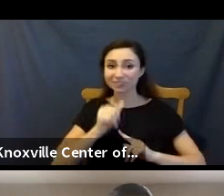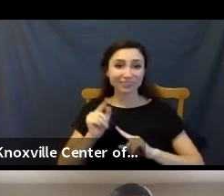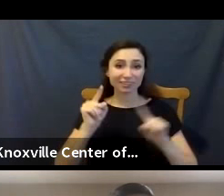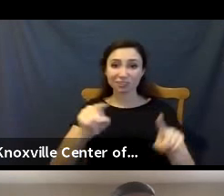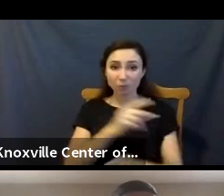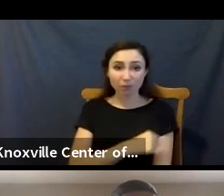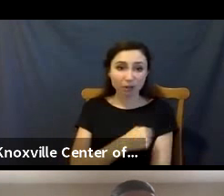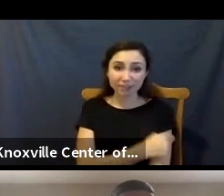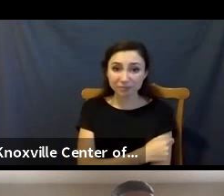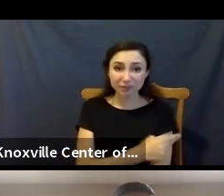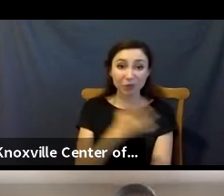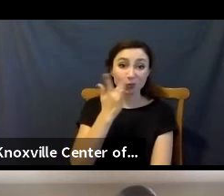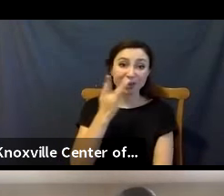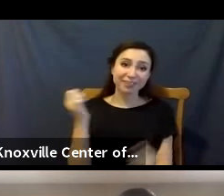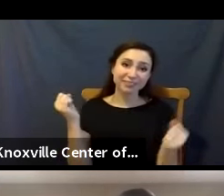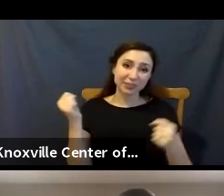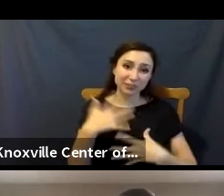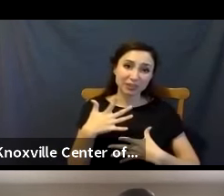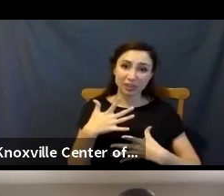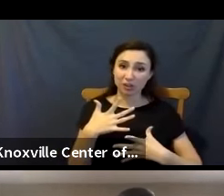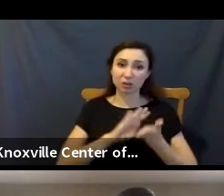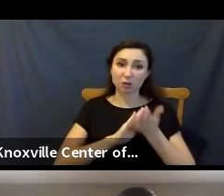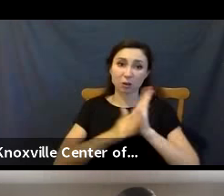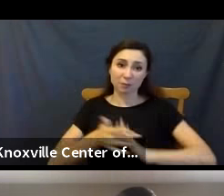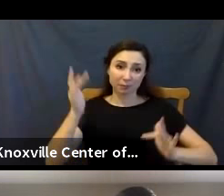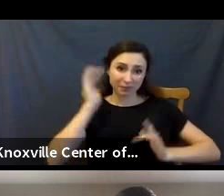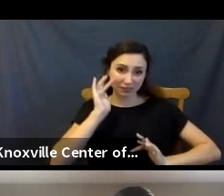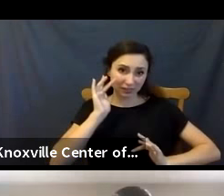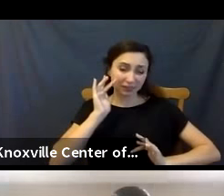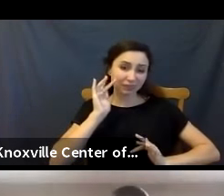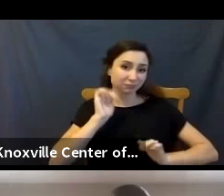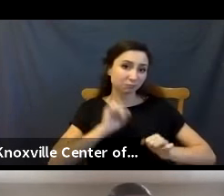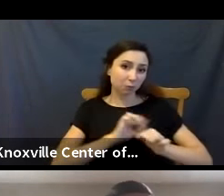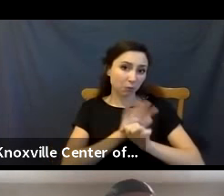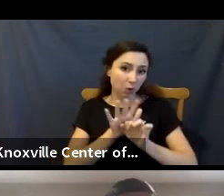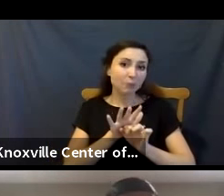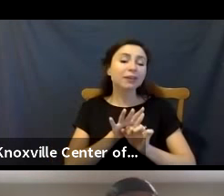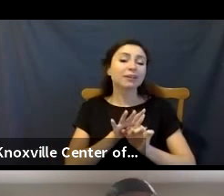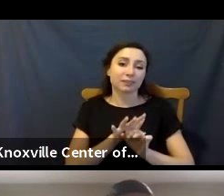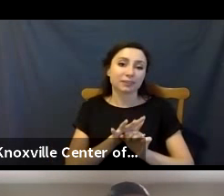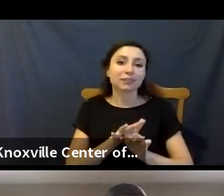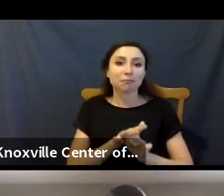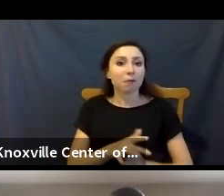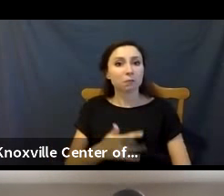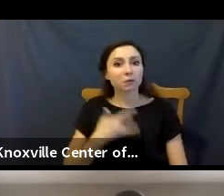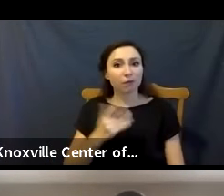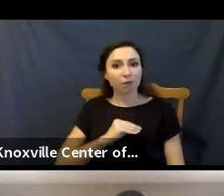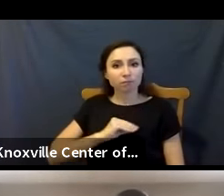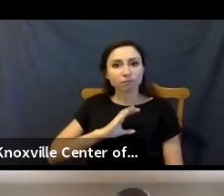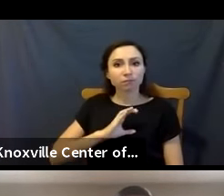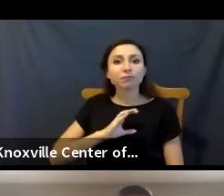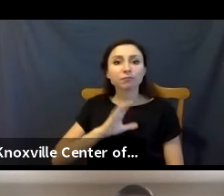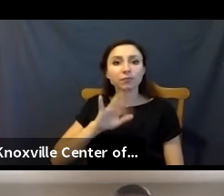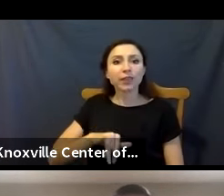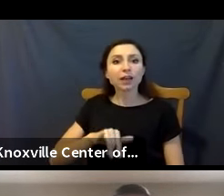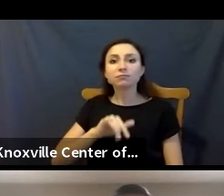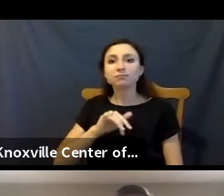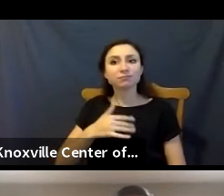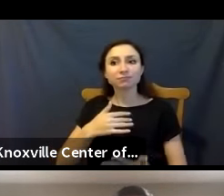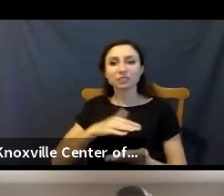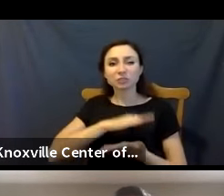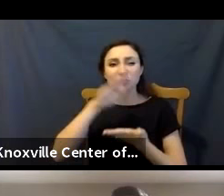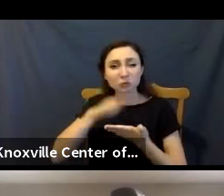were afraid. And takes a while to get this information back, but it's very heartening information. I think that the